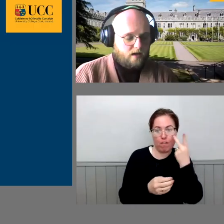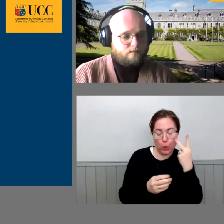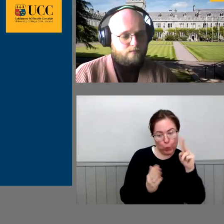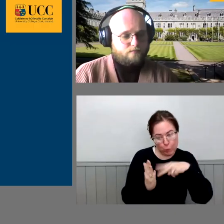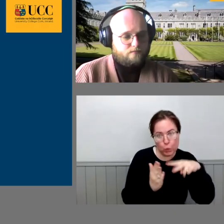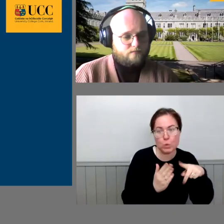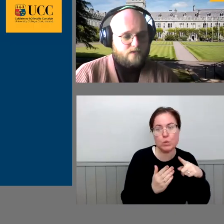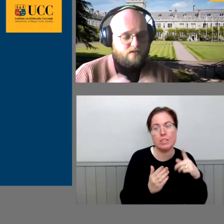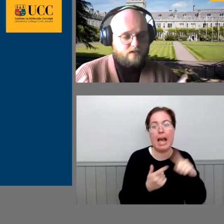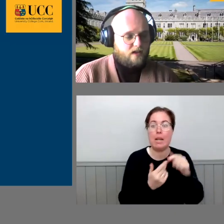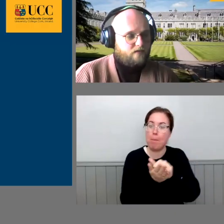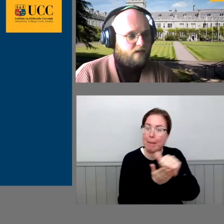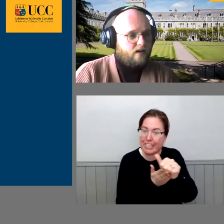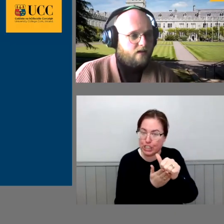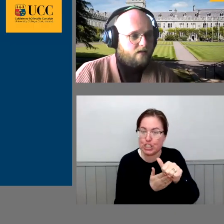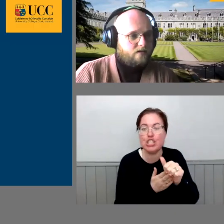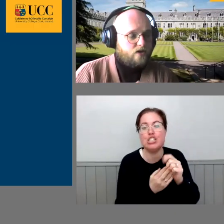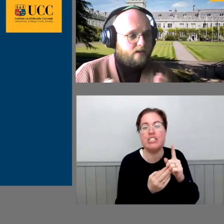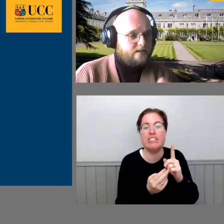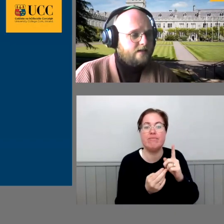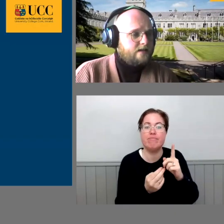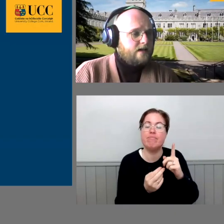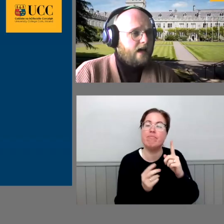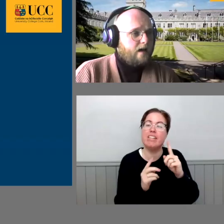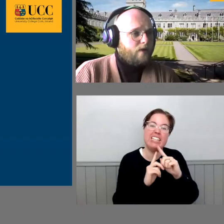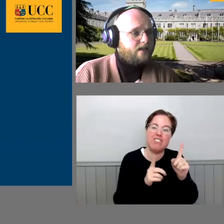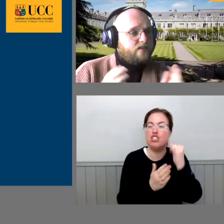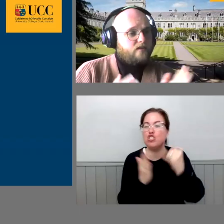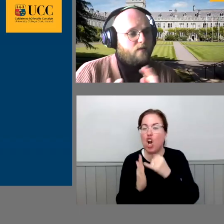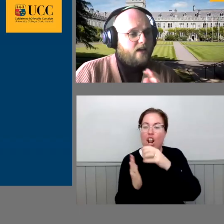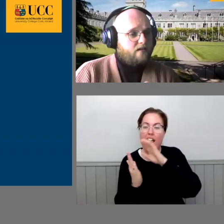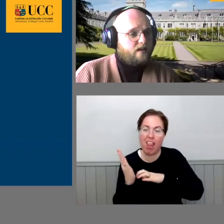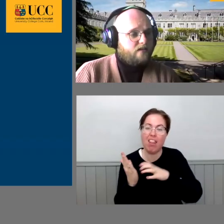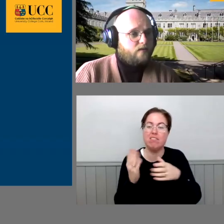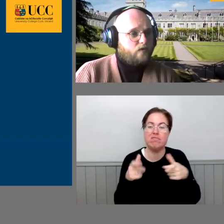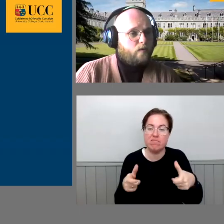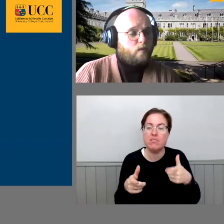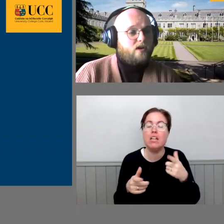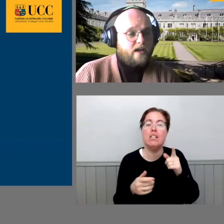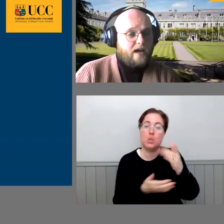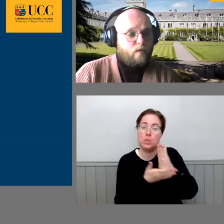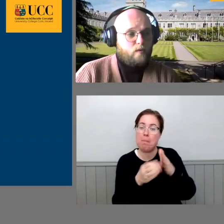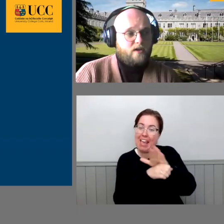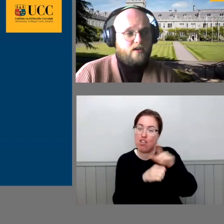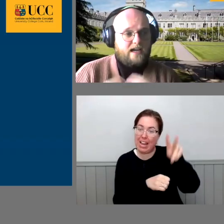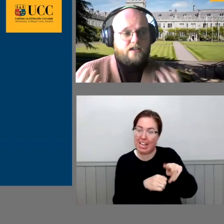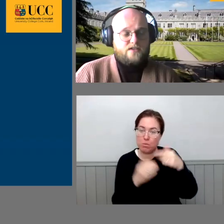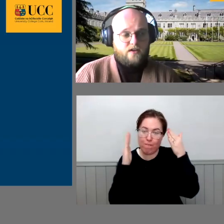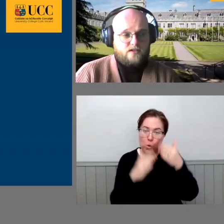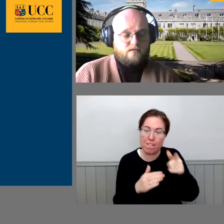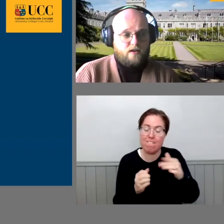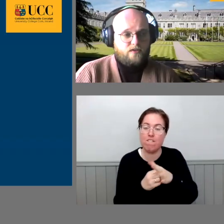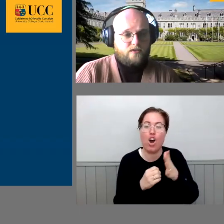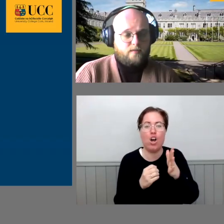within different kind of journals. And these are some of the areas, I suppose, that we were looking at when we were looking